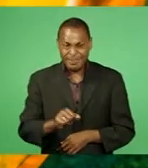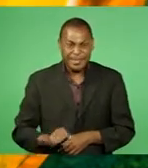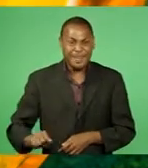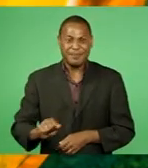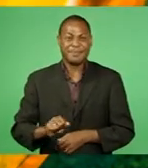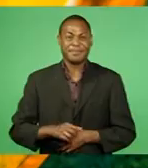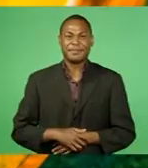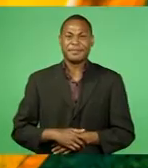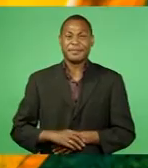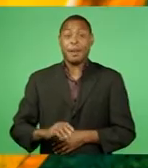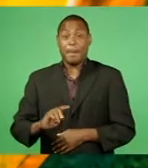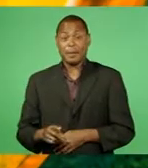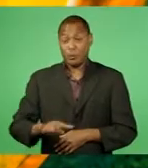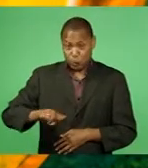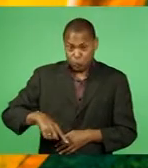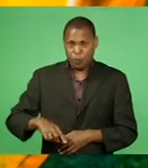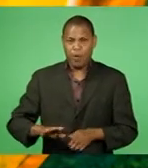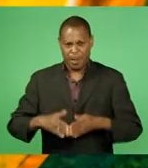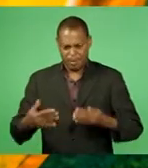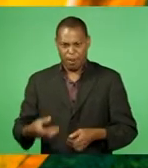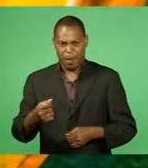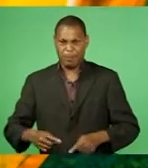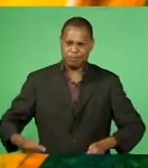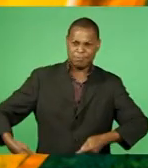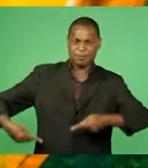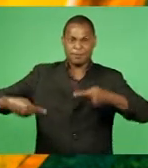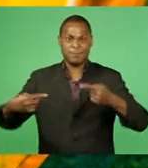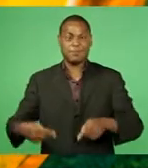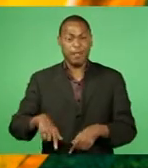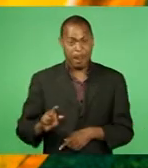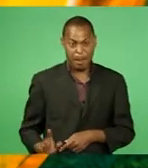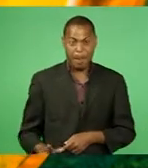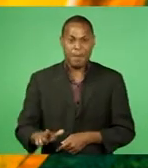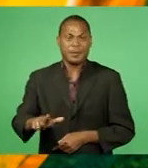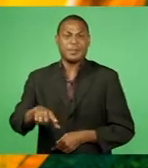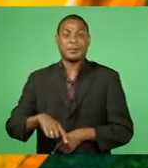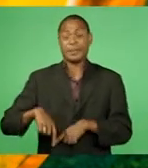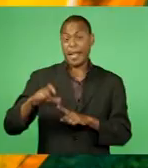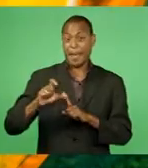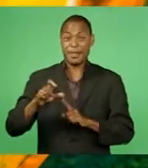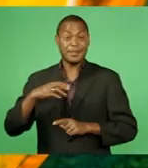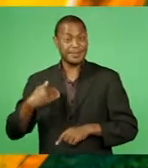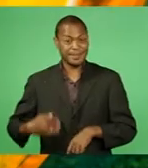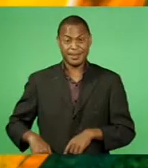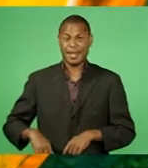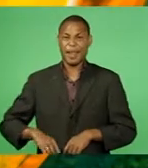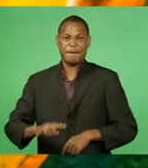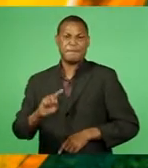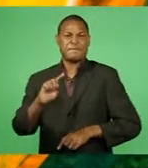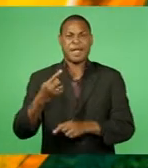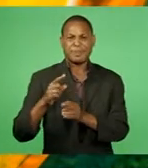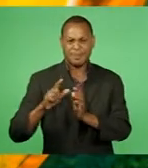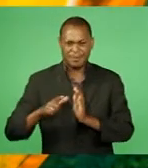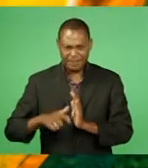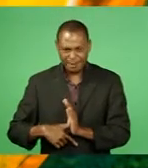League, Suva, is taking on current CBC holders Lambasa. And while the capital side will be chasing their first CBC title,